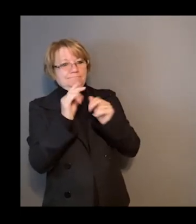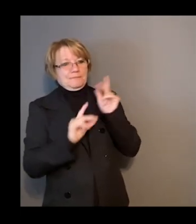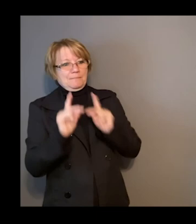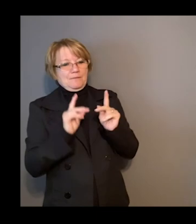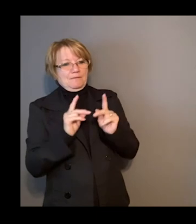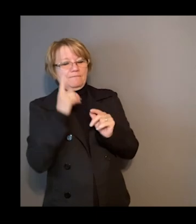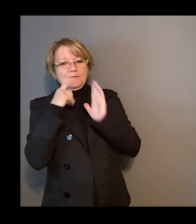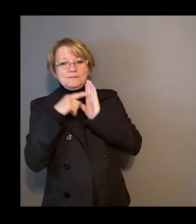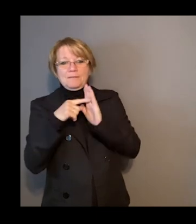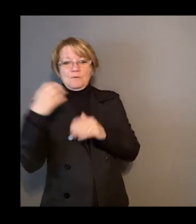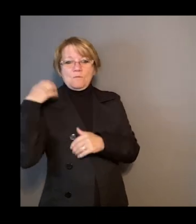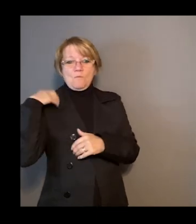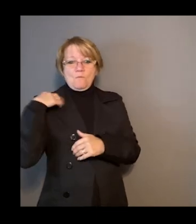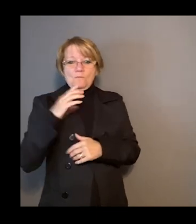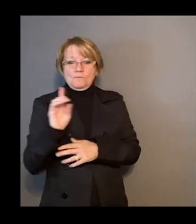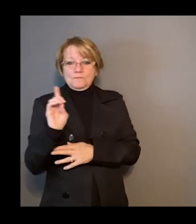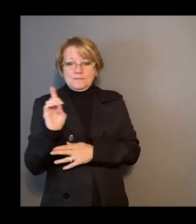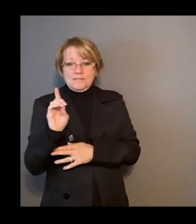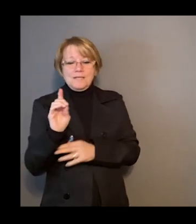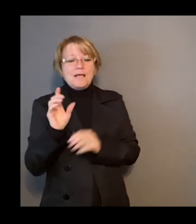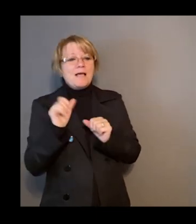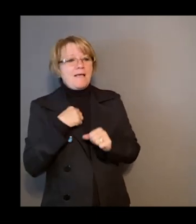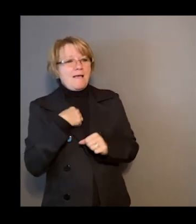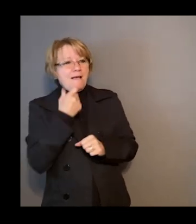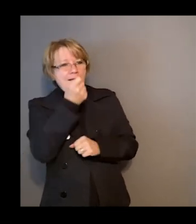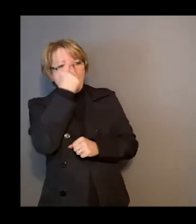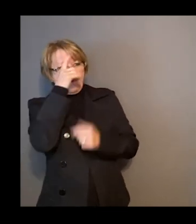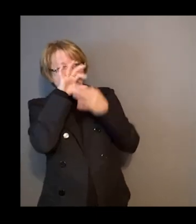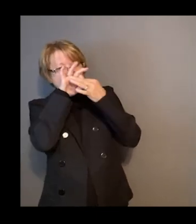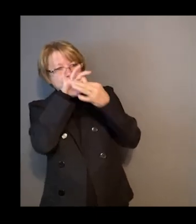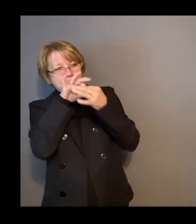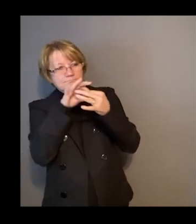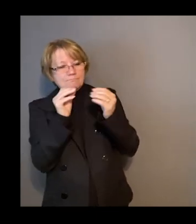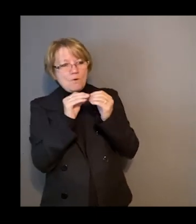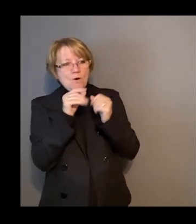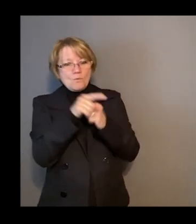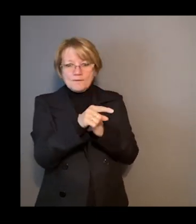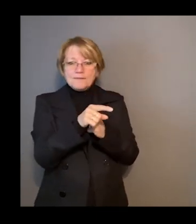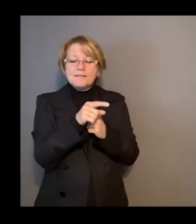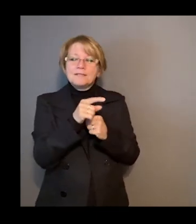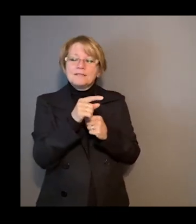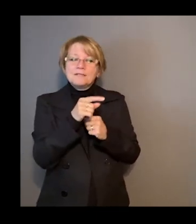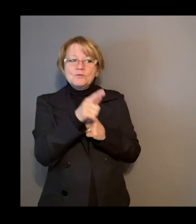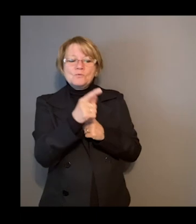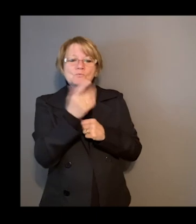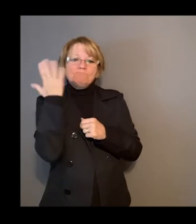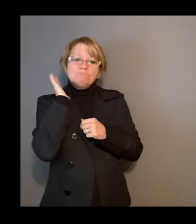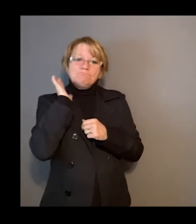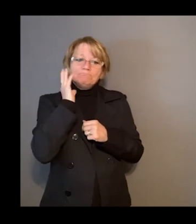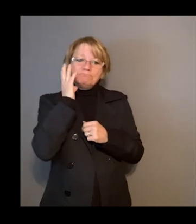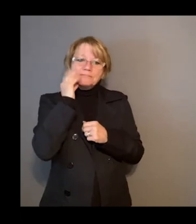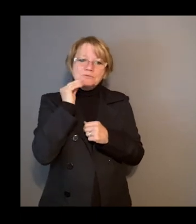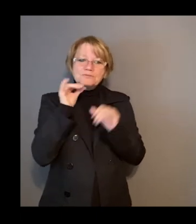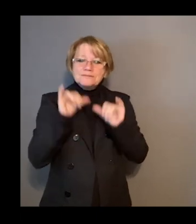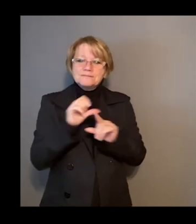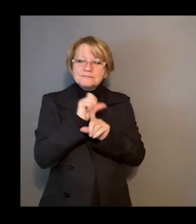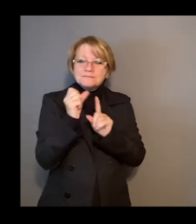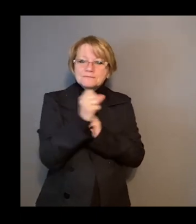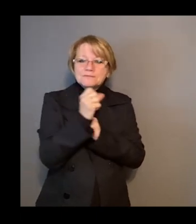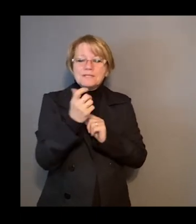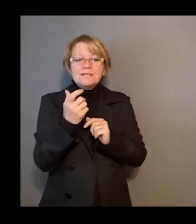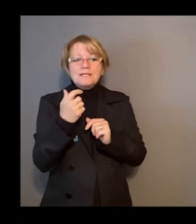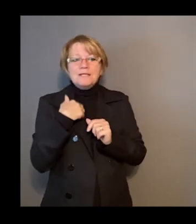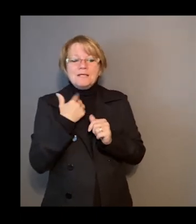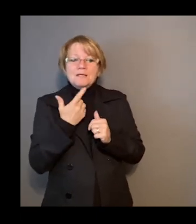we can kind of relate to more, people that, just been in the same situation as us that we can kind of just build with and everything, like